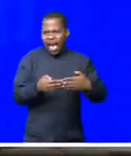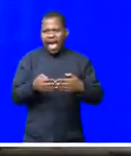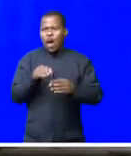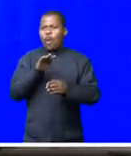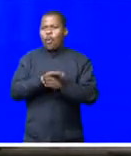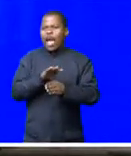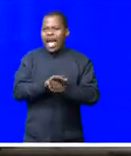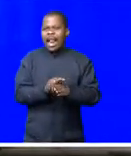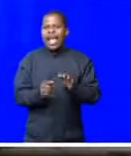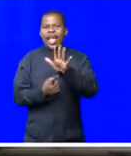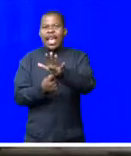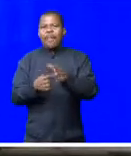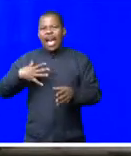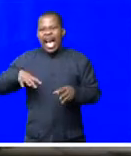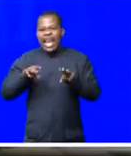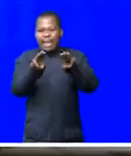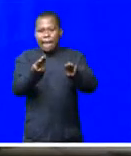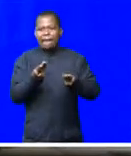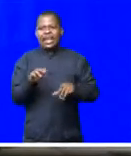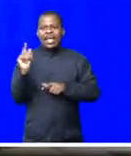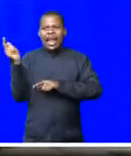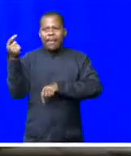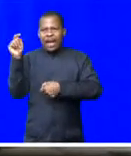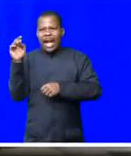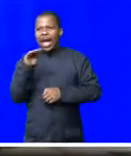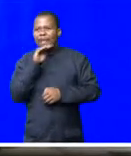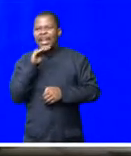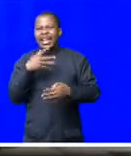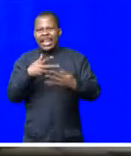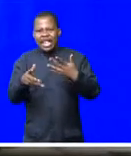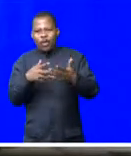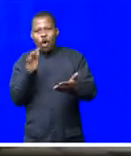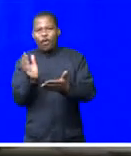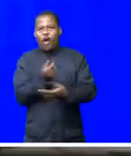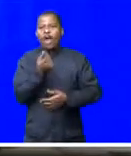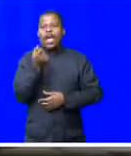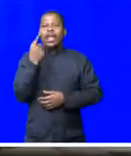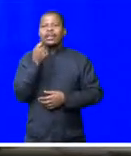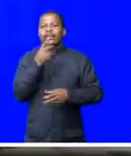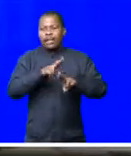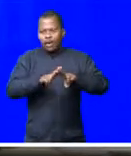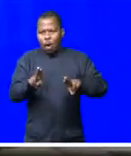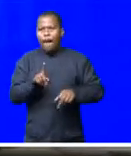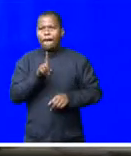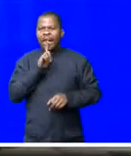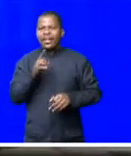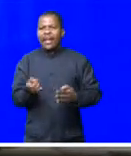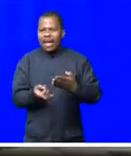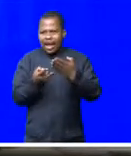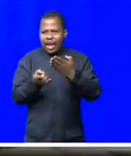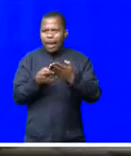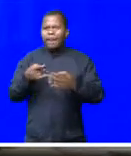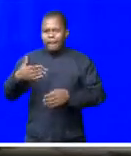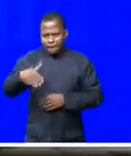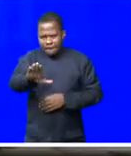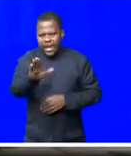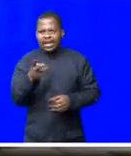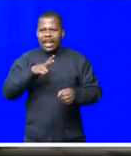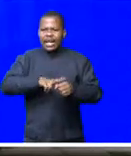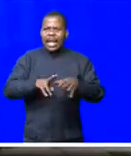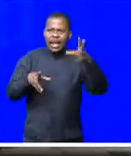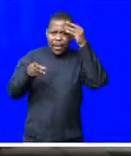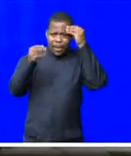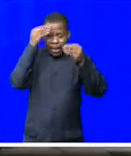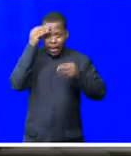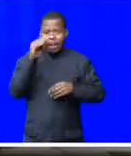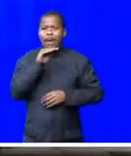Cona who sent my cards in La Cona will call for my resources corner, who suffers another would see a patient in a